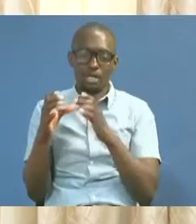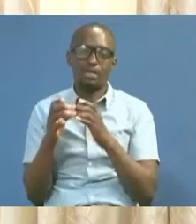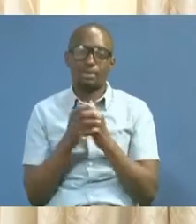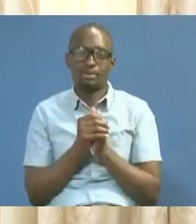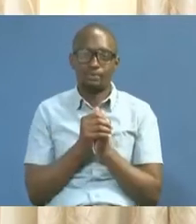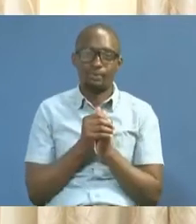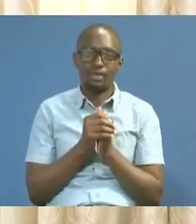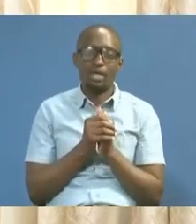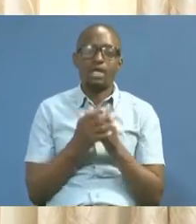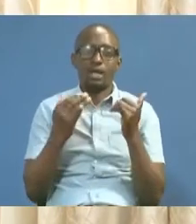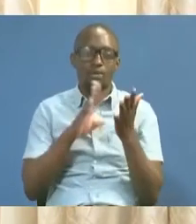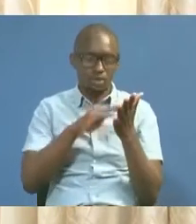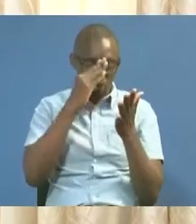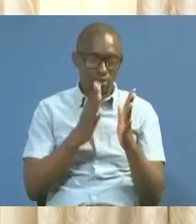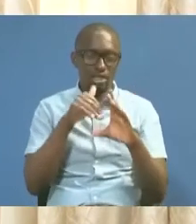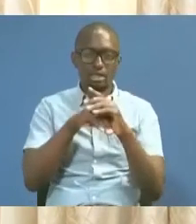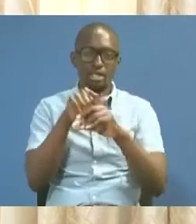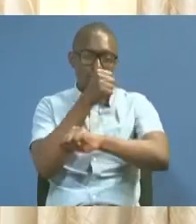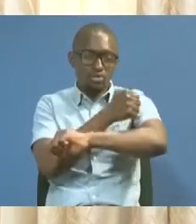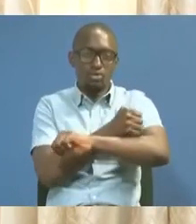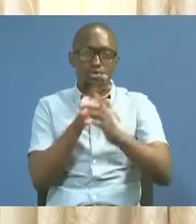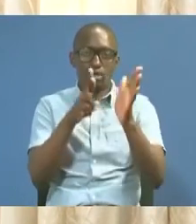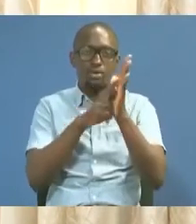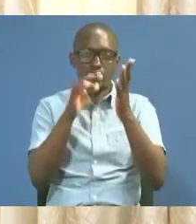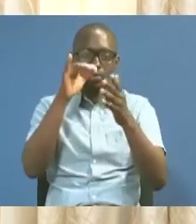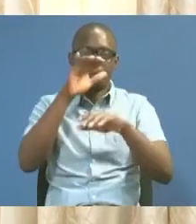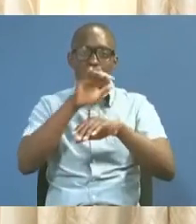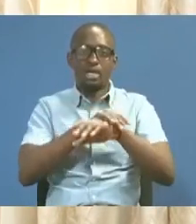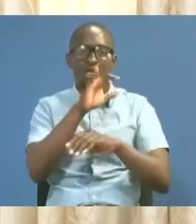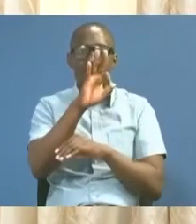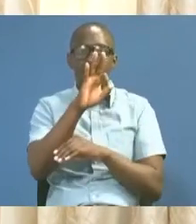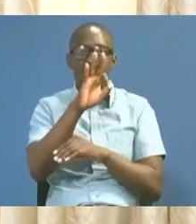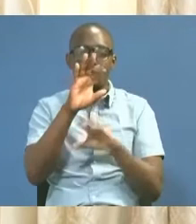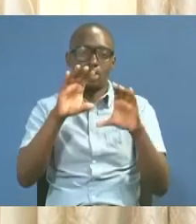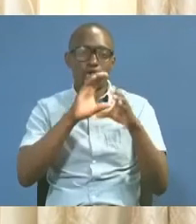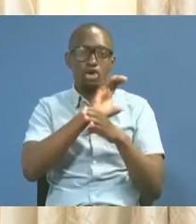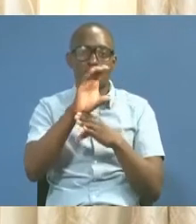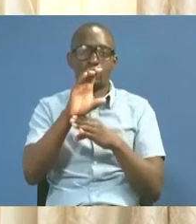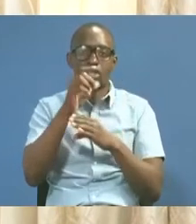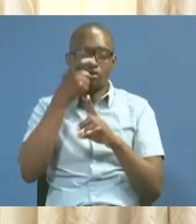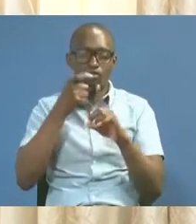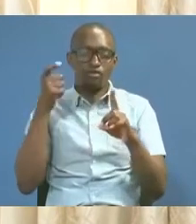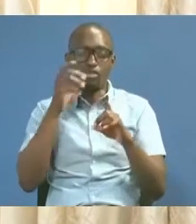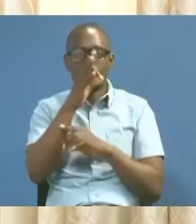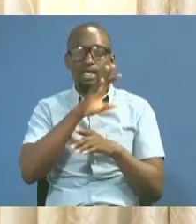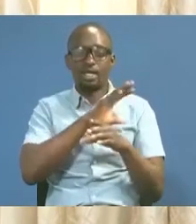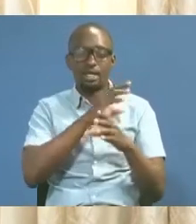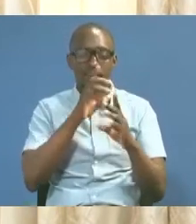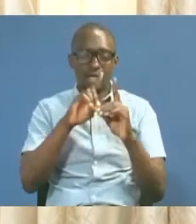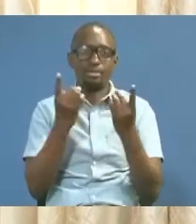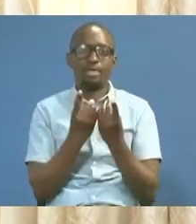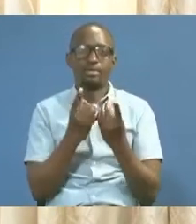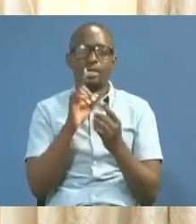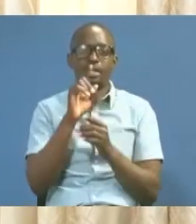earlier. So students in the school will be required to take three courses drawn from three departments in